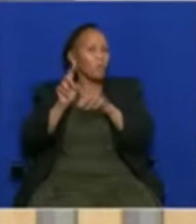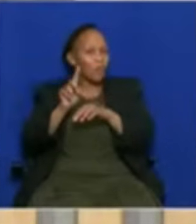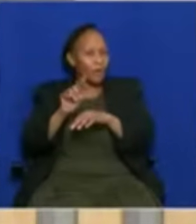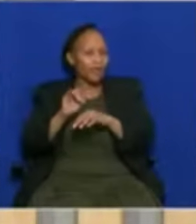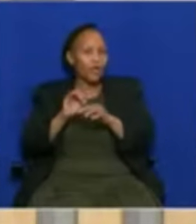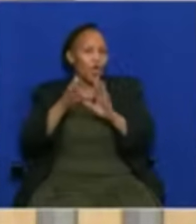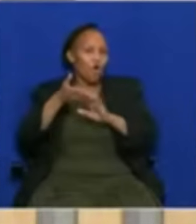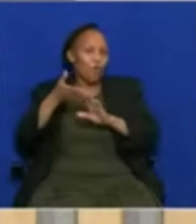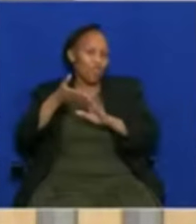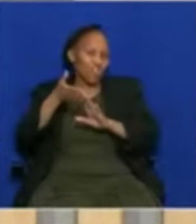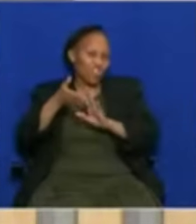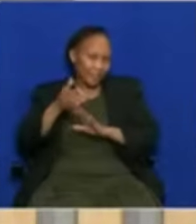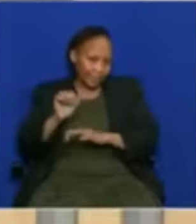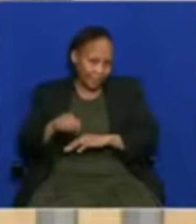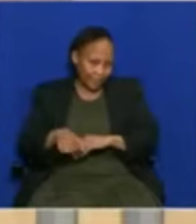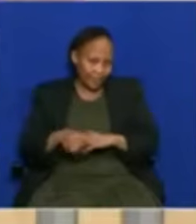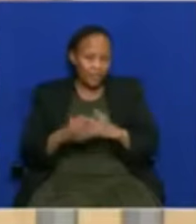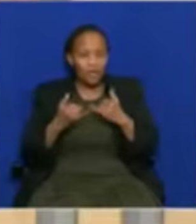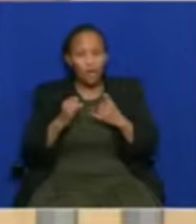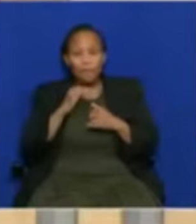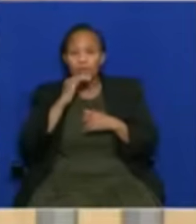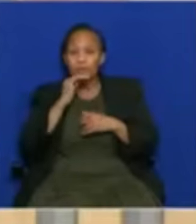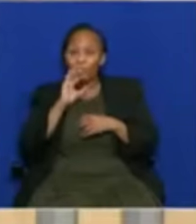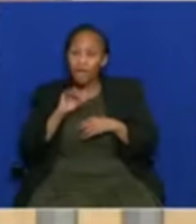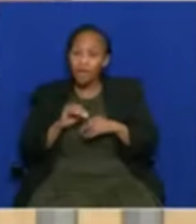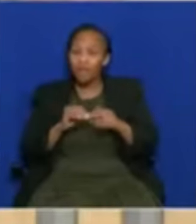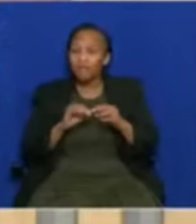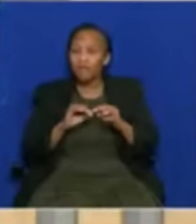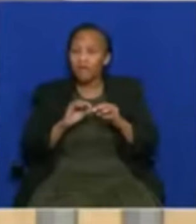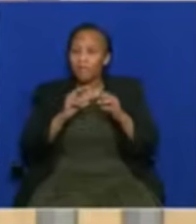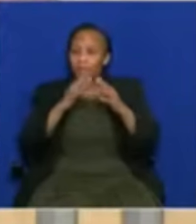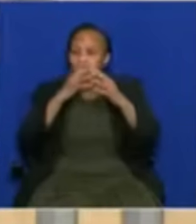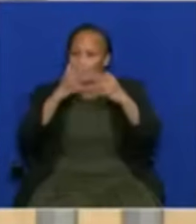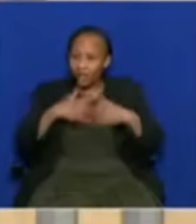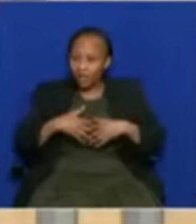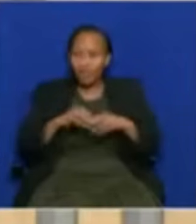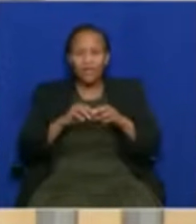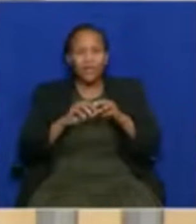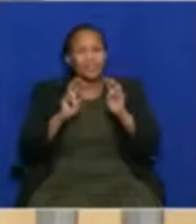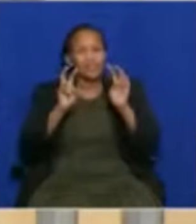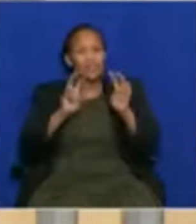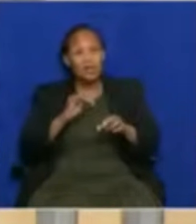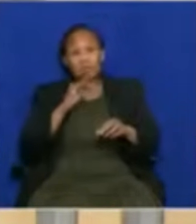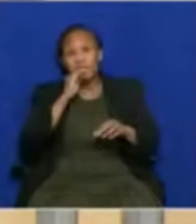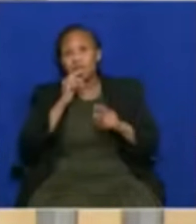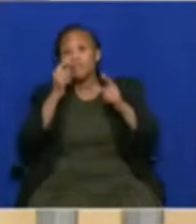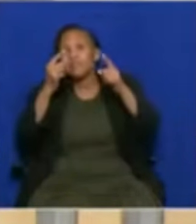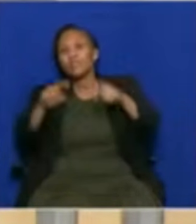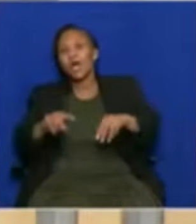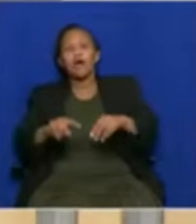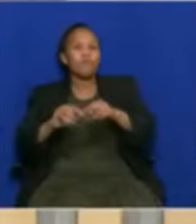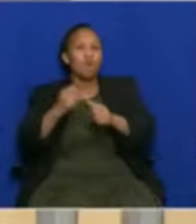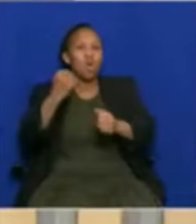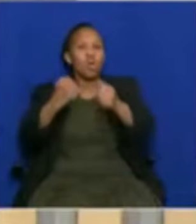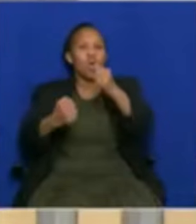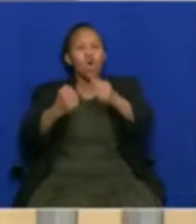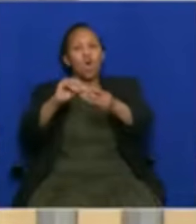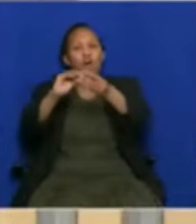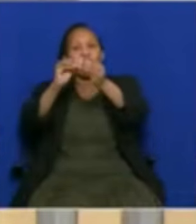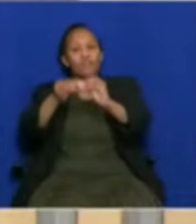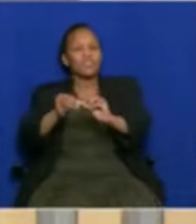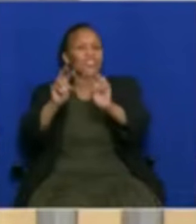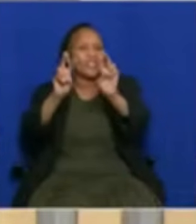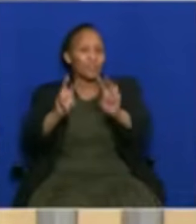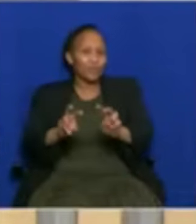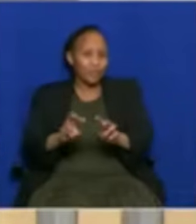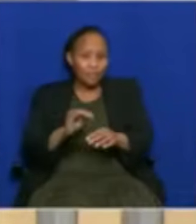to have mechanical or electrical knowledge to go and fix electrical component on a car or electronic. This has got to do with crime